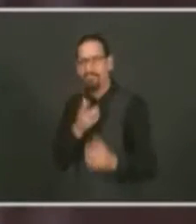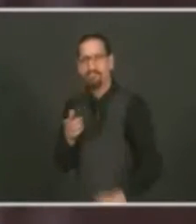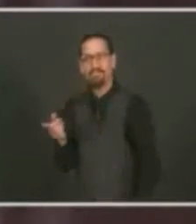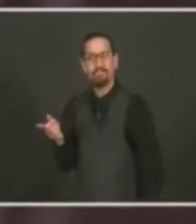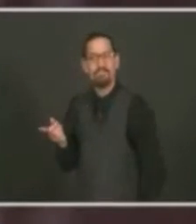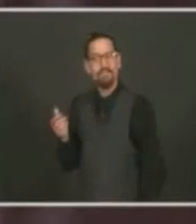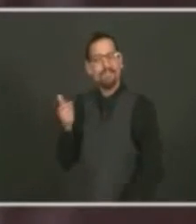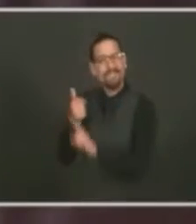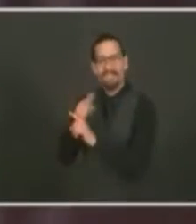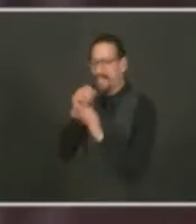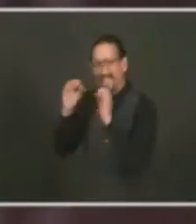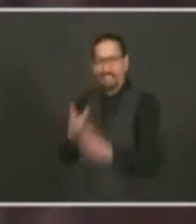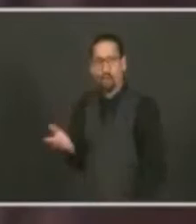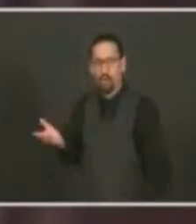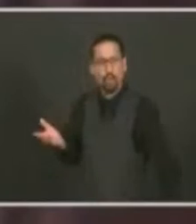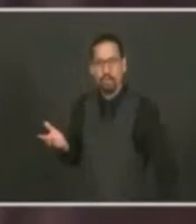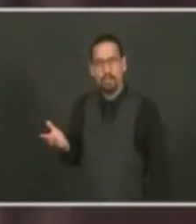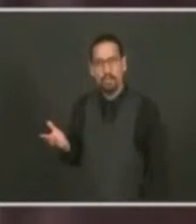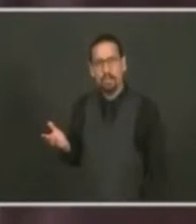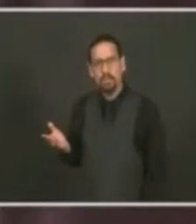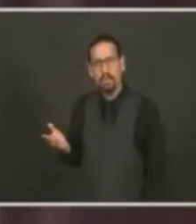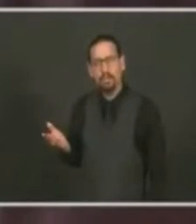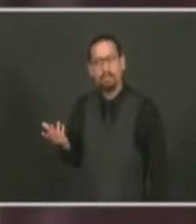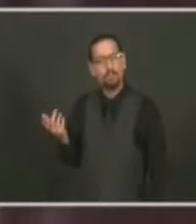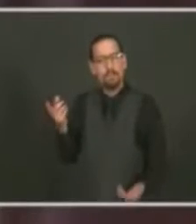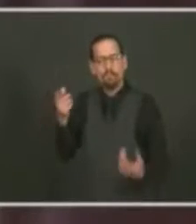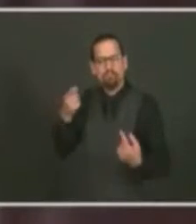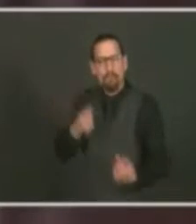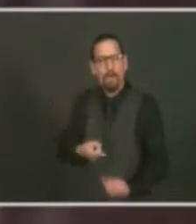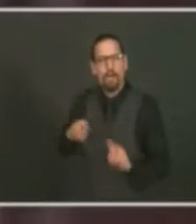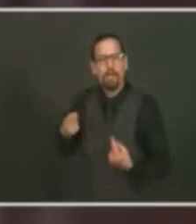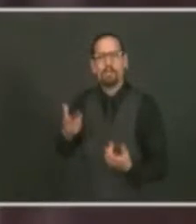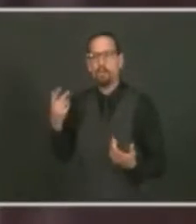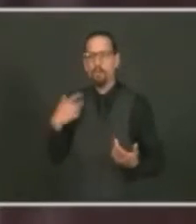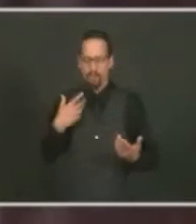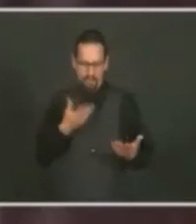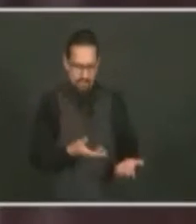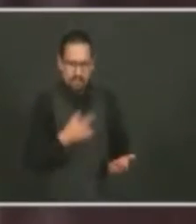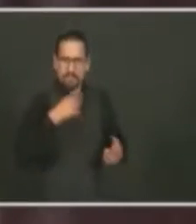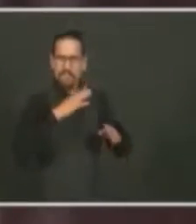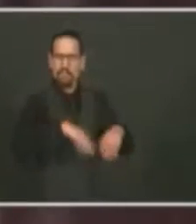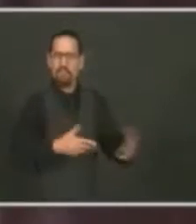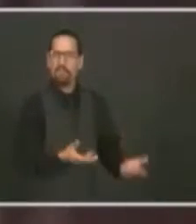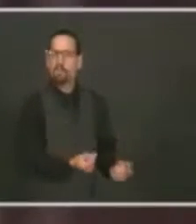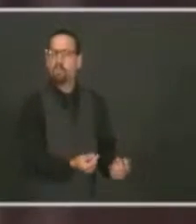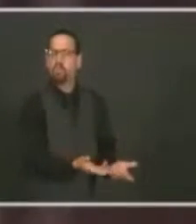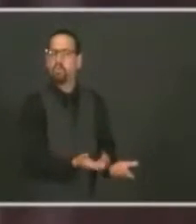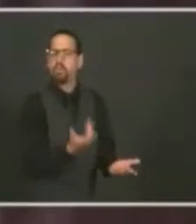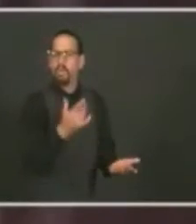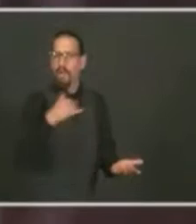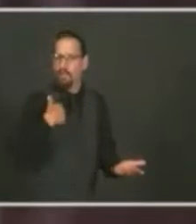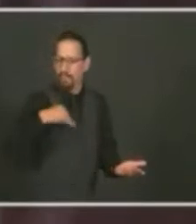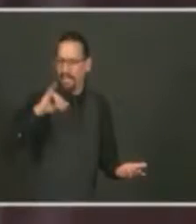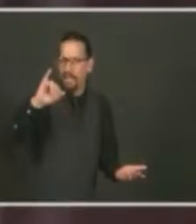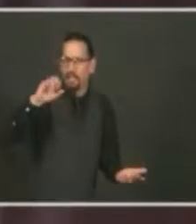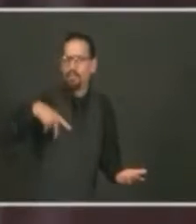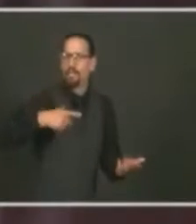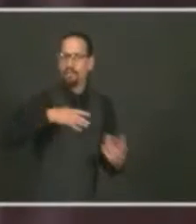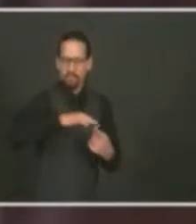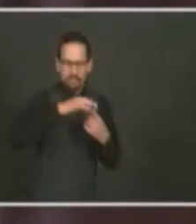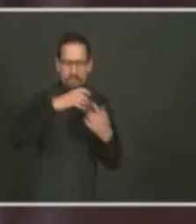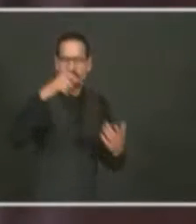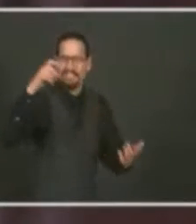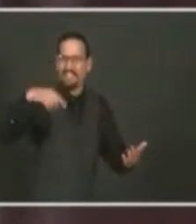child. So with each passing day, the facts are our contact tracing and testing is